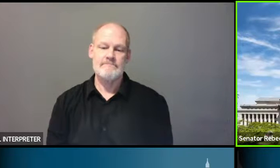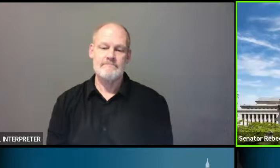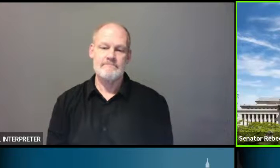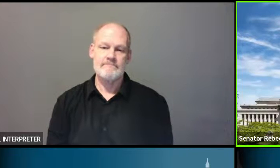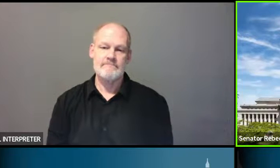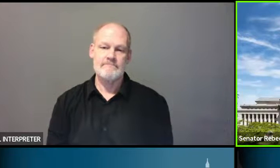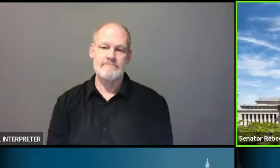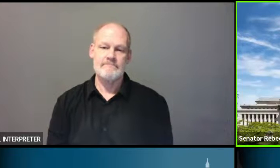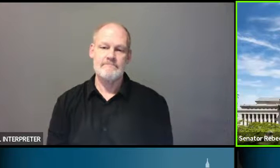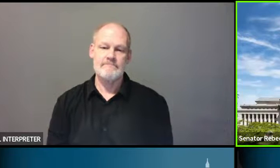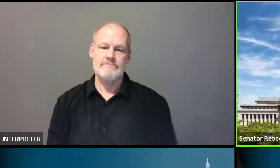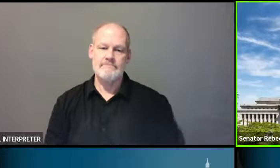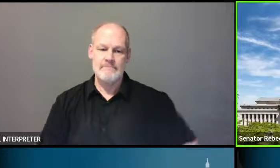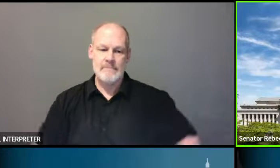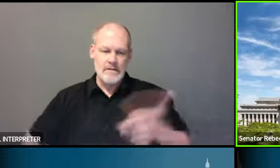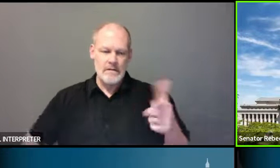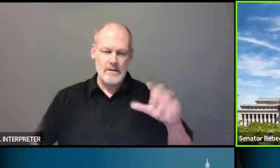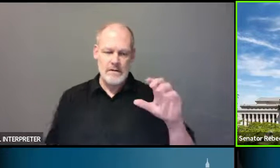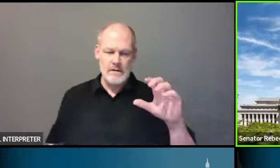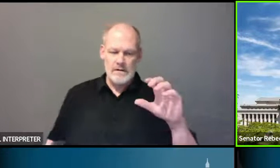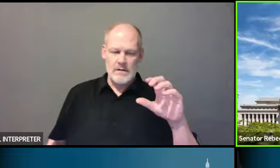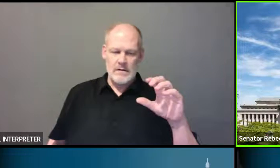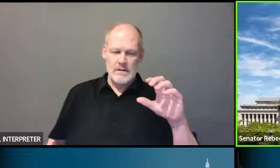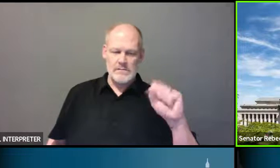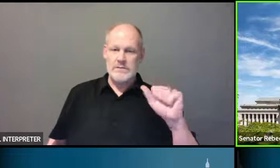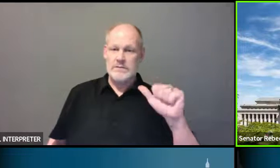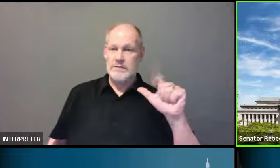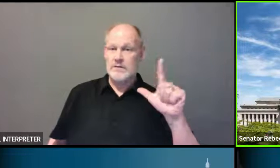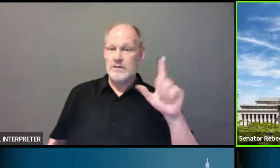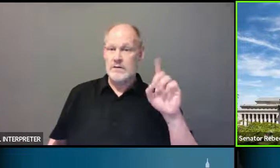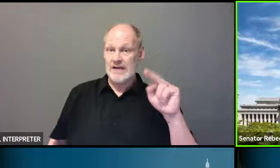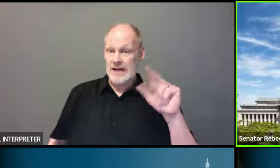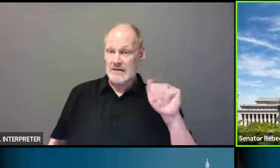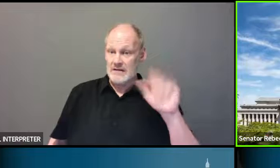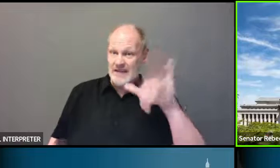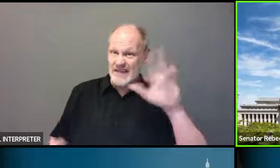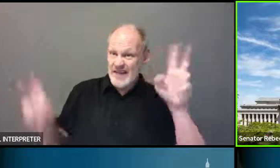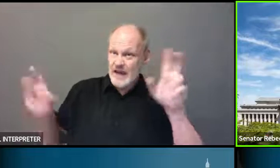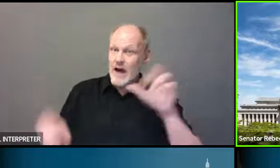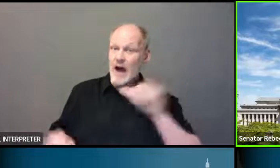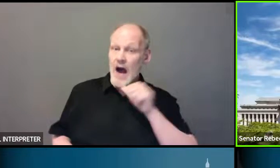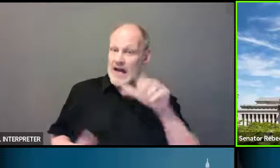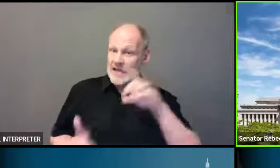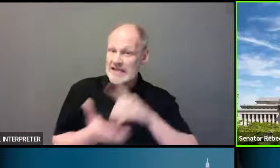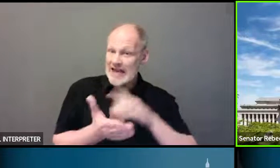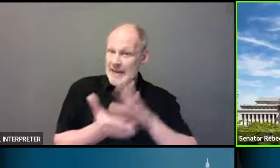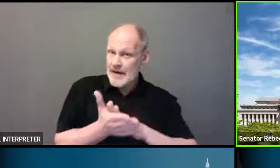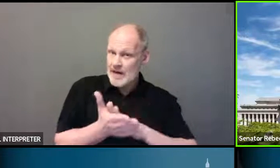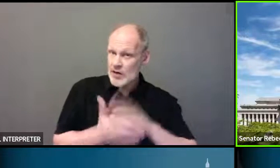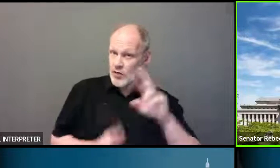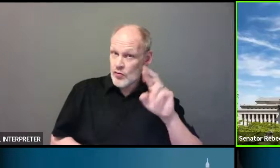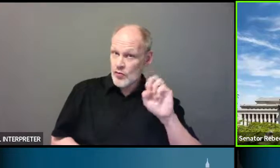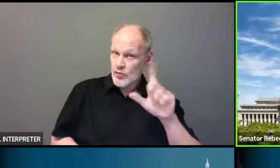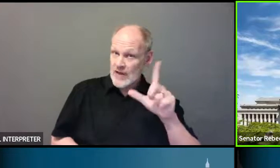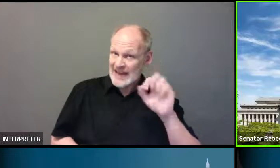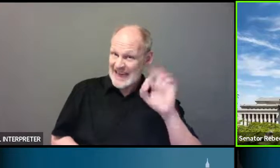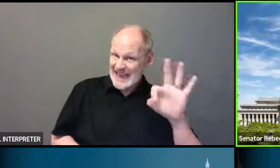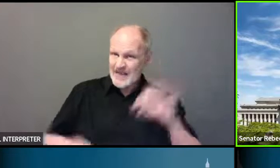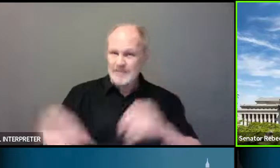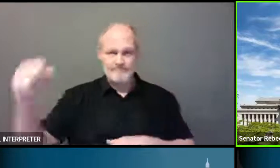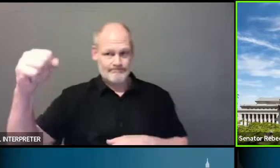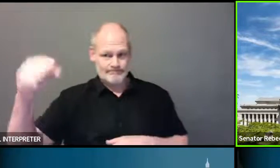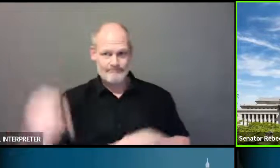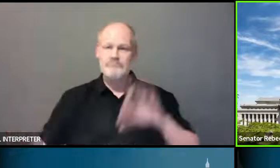Sorry, is that the undocumented worker relief? So I can start this one. So, I mean, last